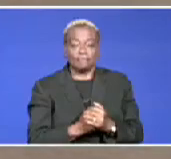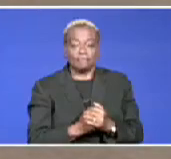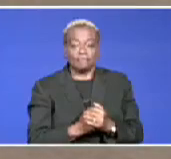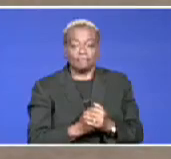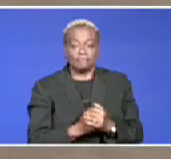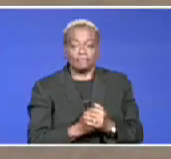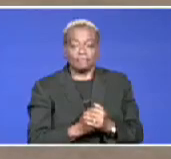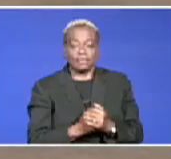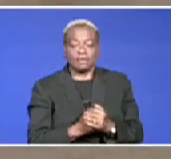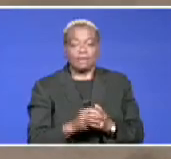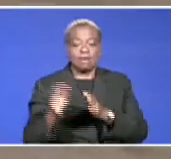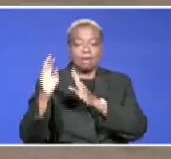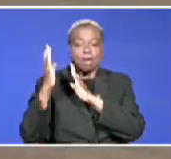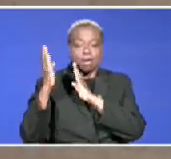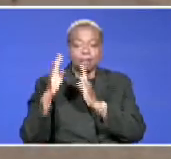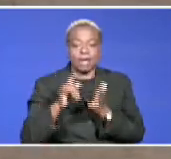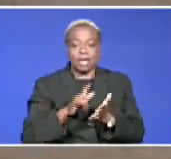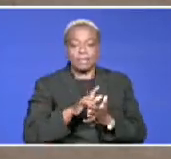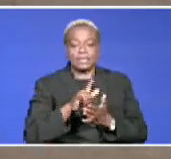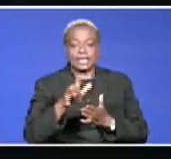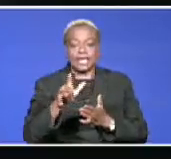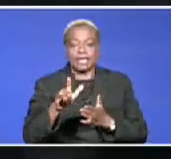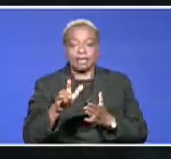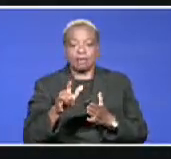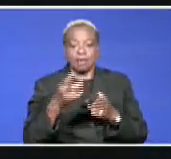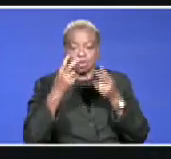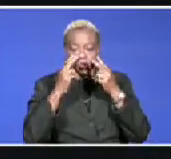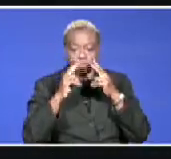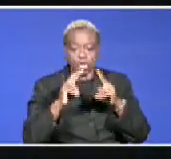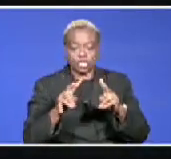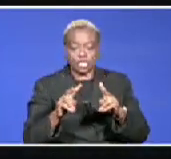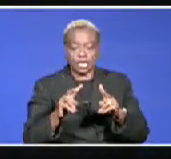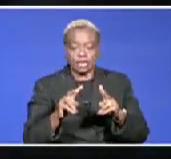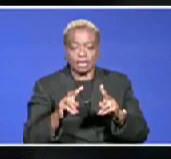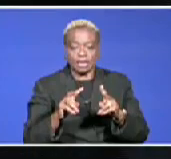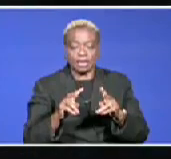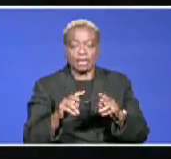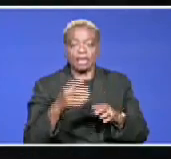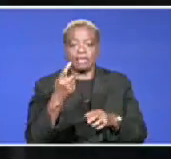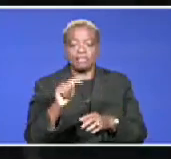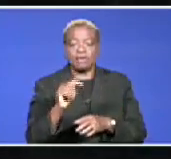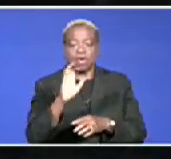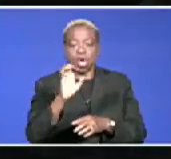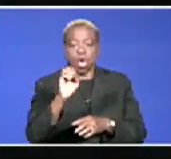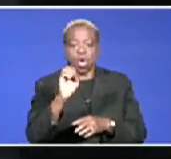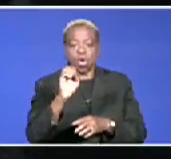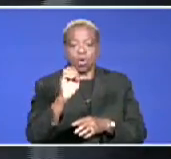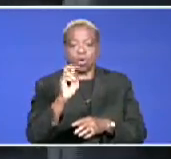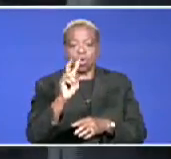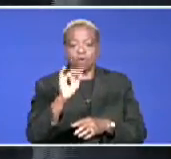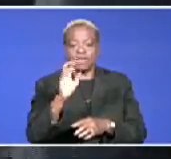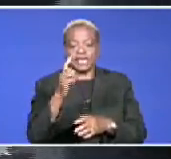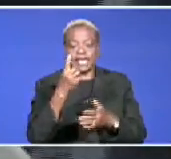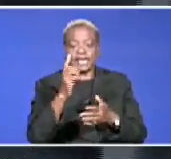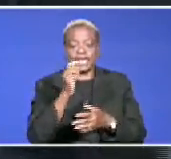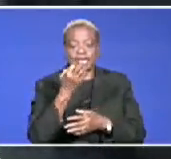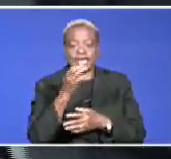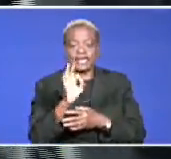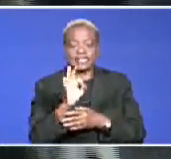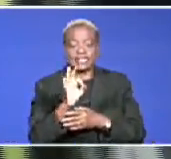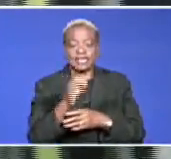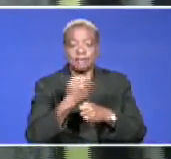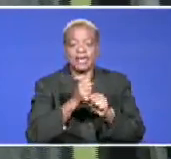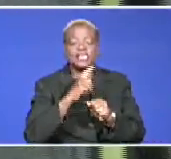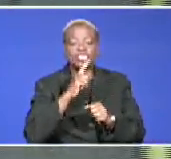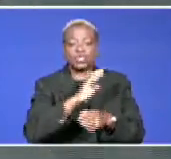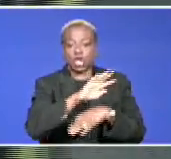The national flag carrier is also continuing to monitor and respond to COVID-19. Bahamas Air's daily routine involves all aircraft being thoroughly cleaned